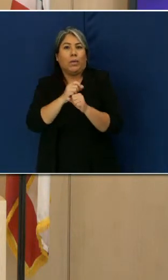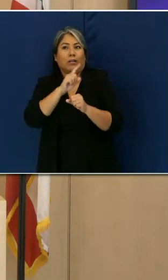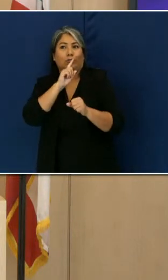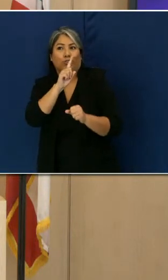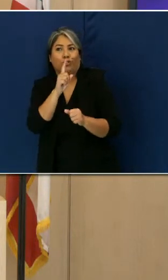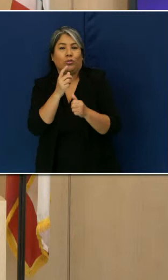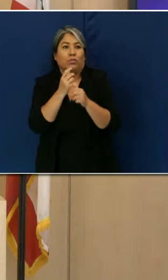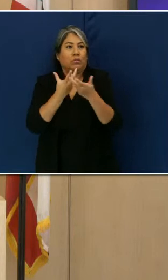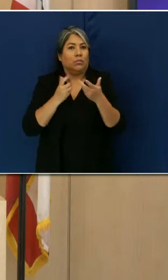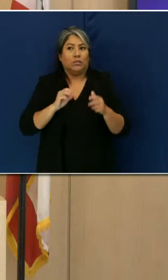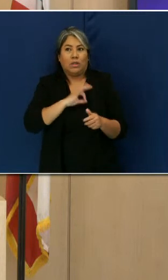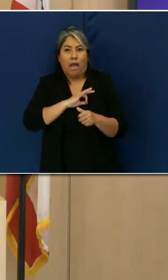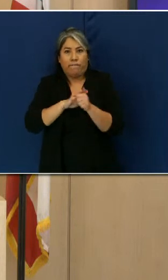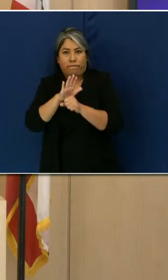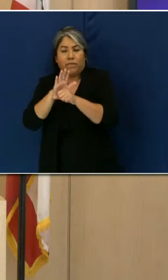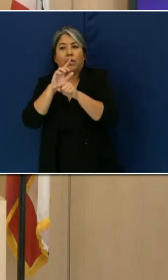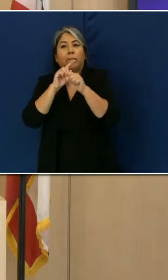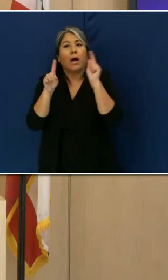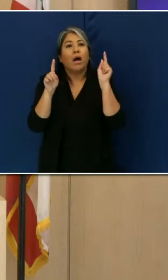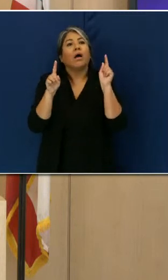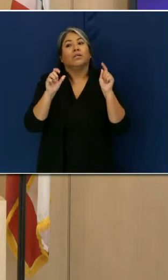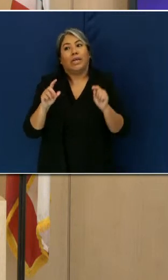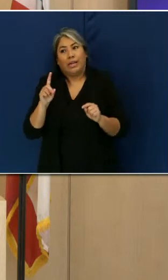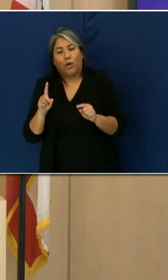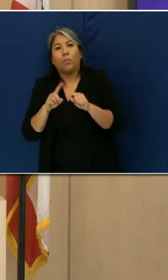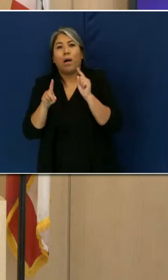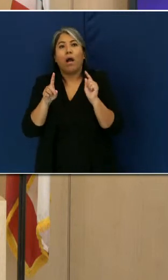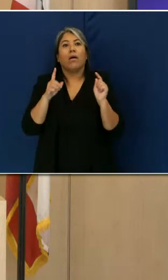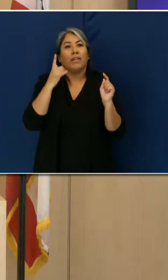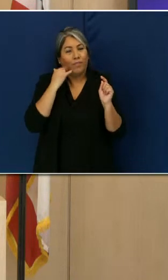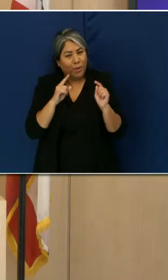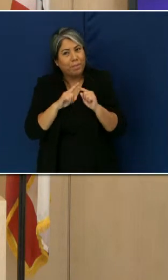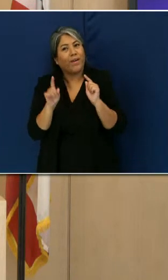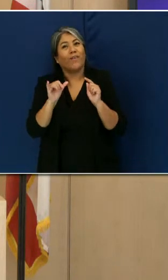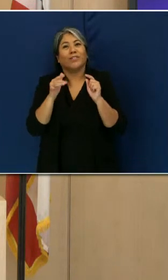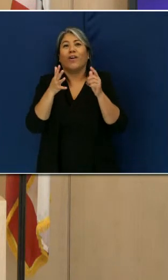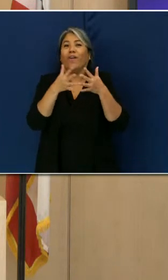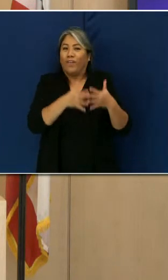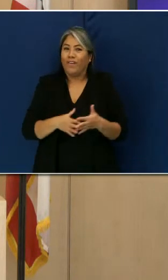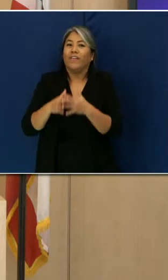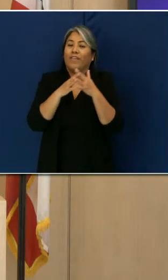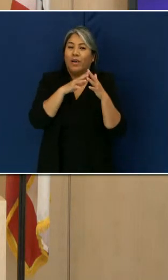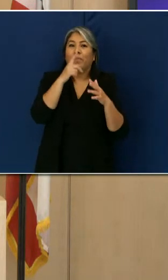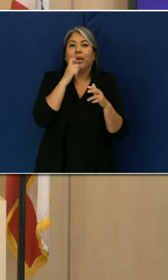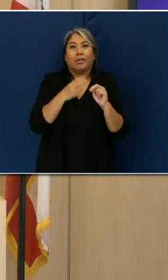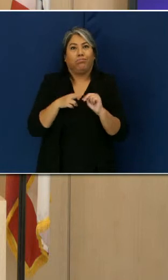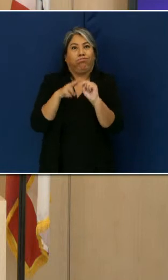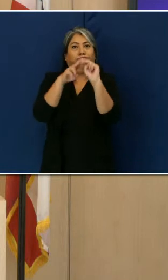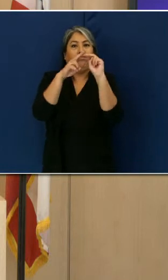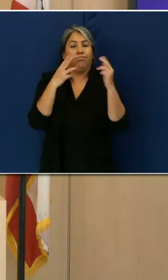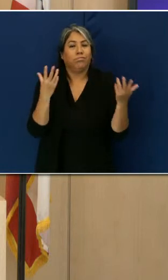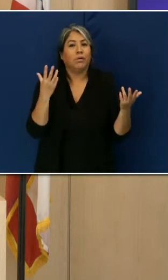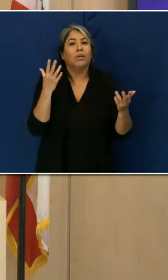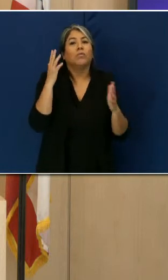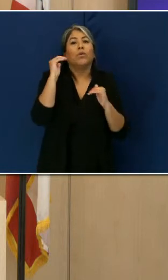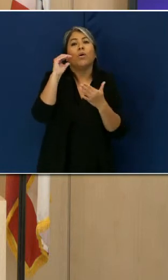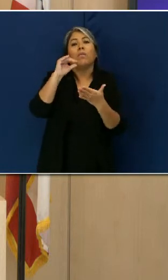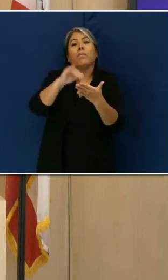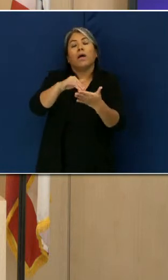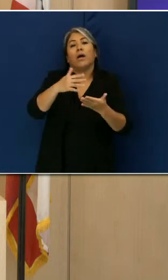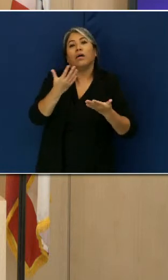just again in California, but across the nation due to the increase in the number of cases. We hope that